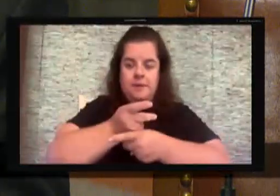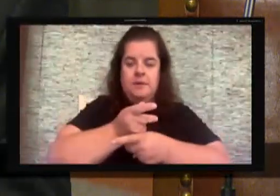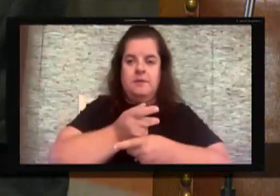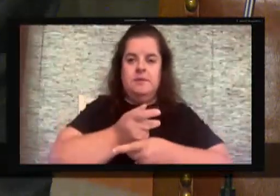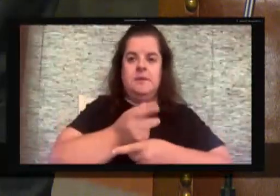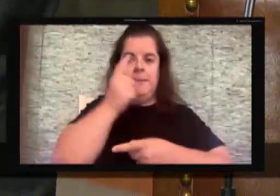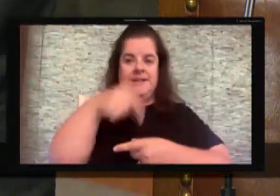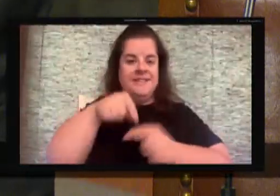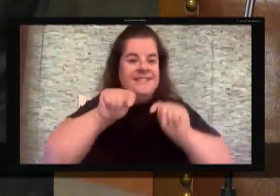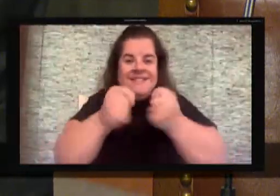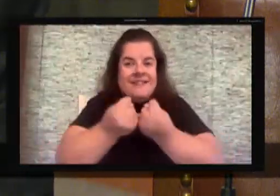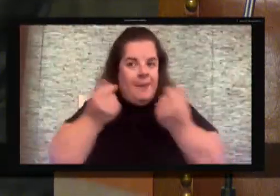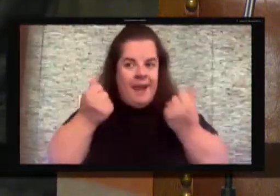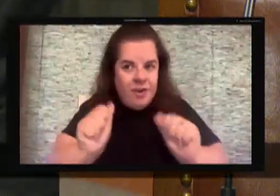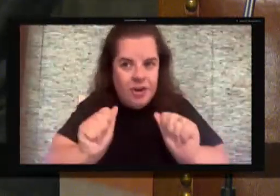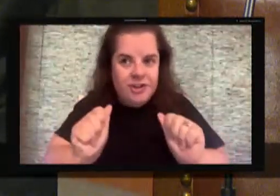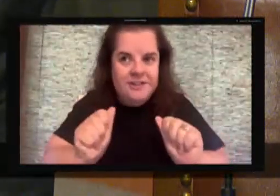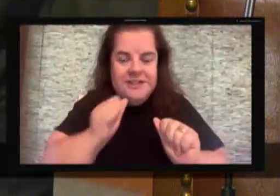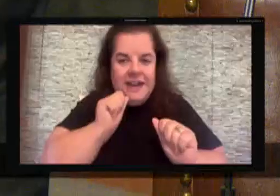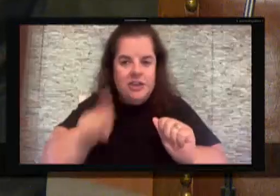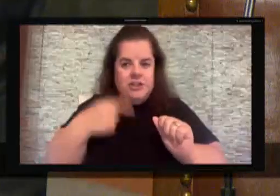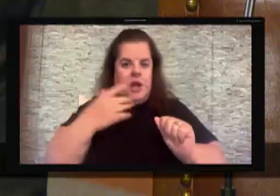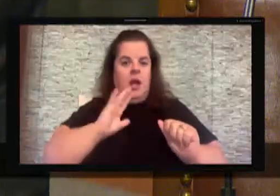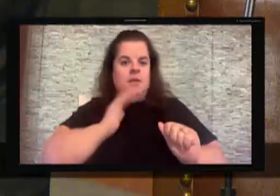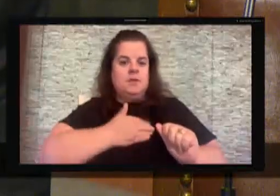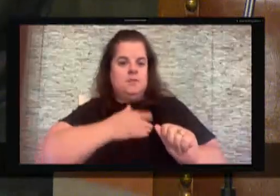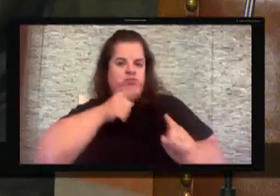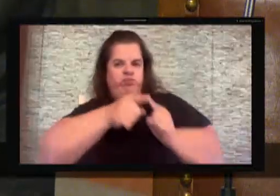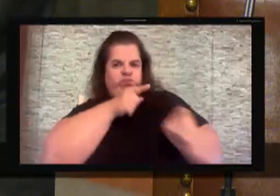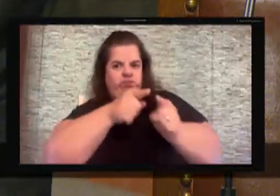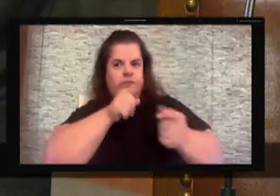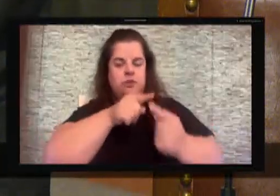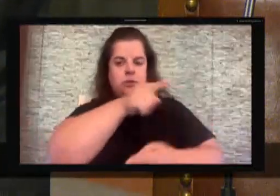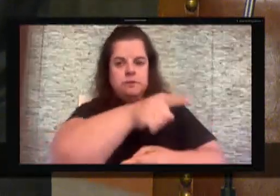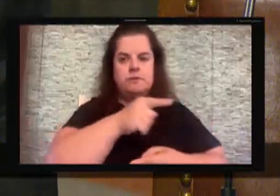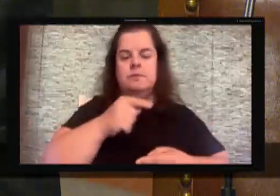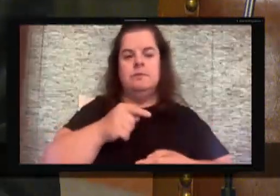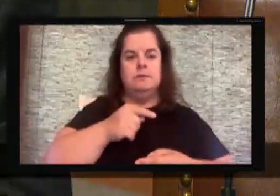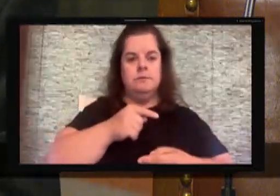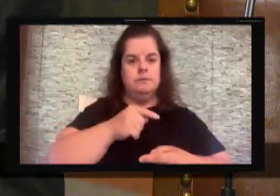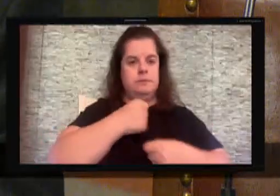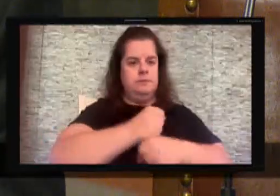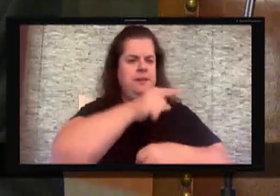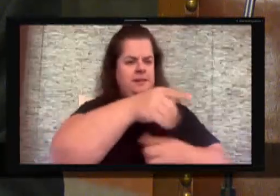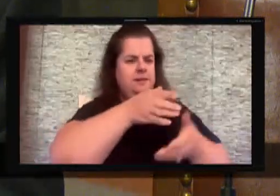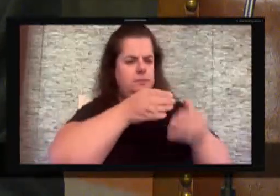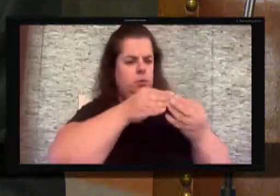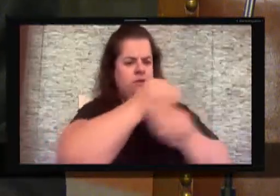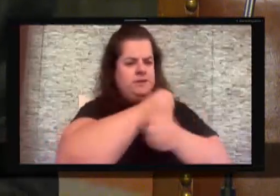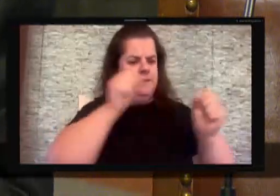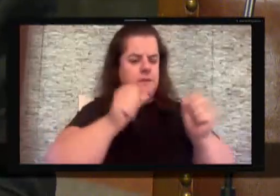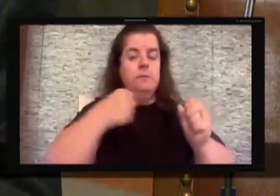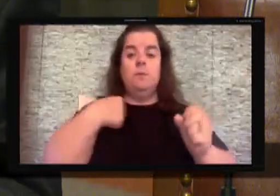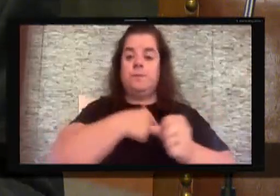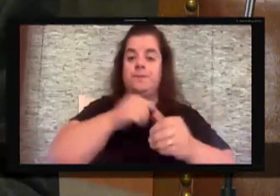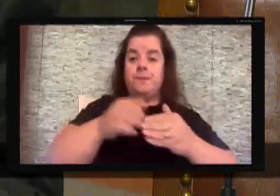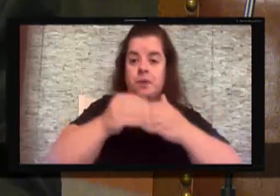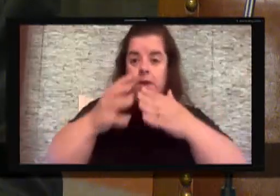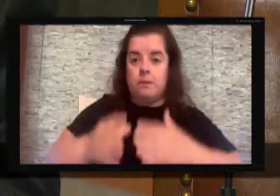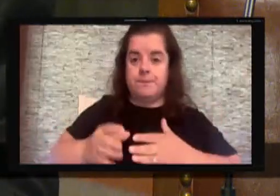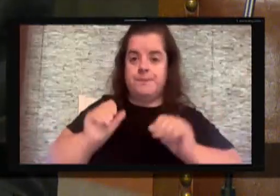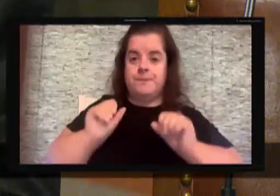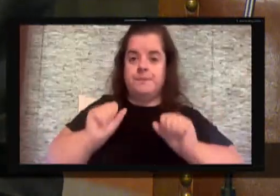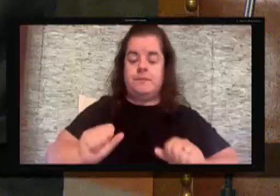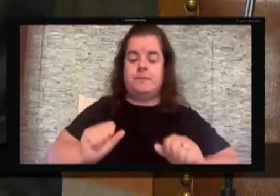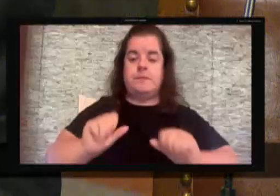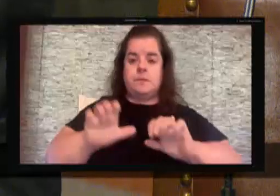team effort. You know, this isn't just us pointing the finger at you and you go, you know, make the streets safer. But what can we do as leaders to assist you in this